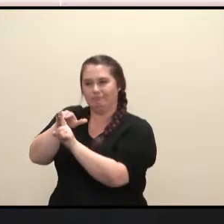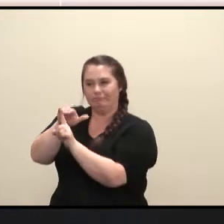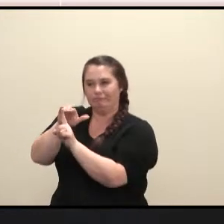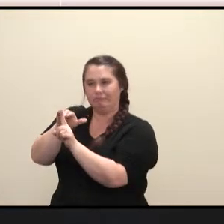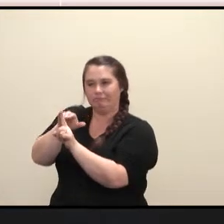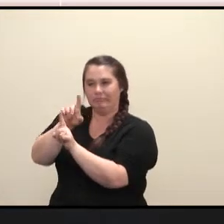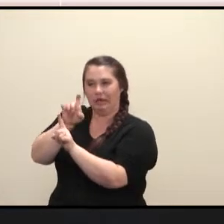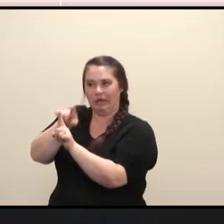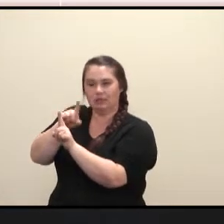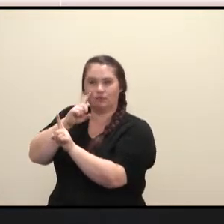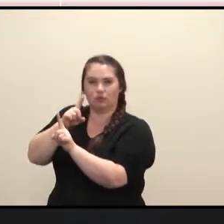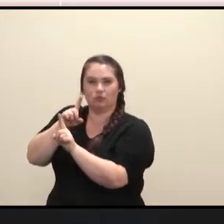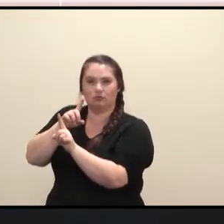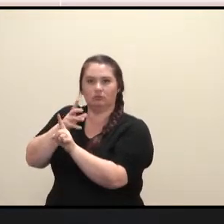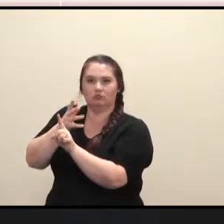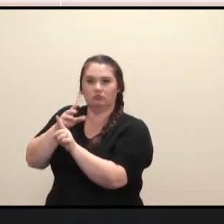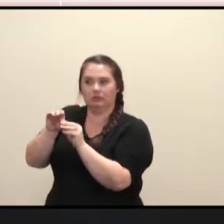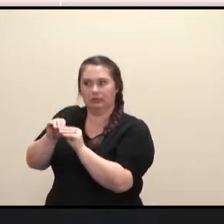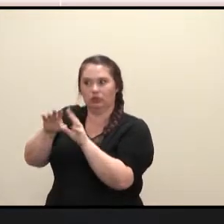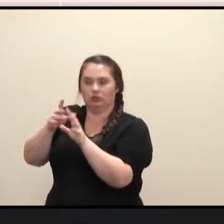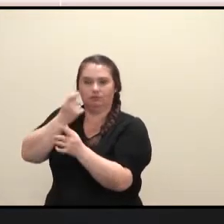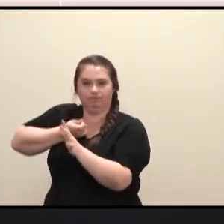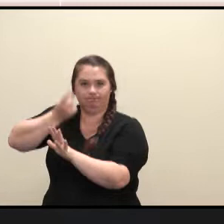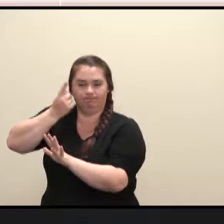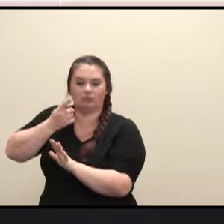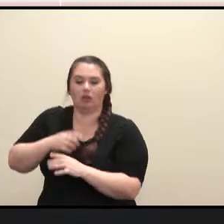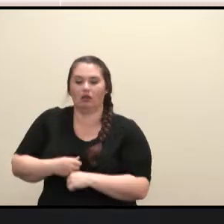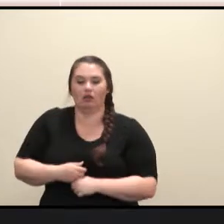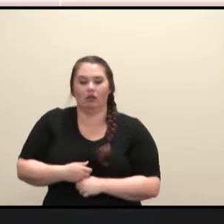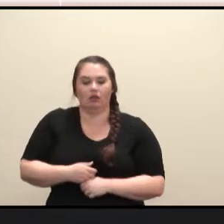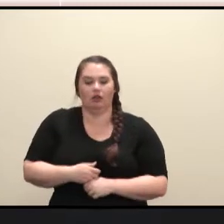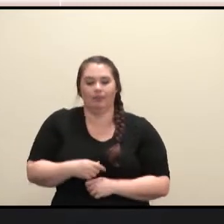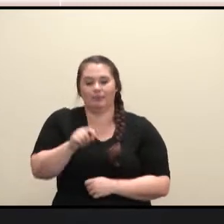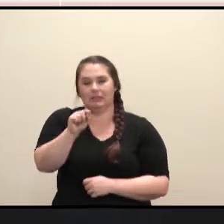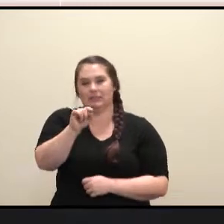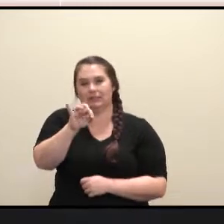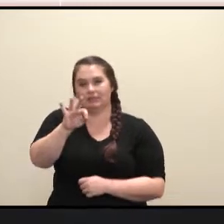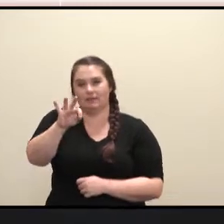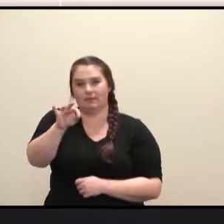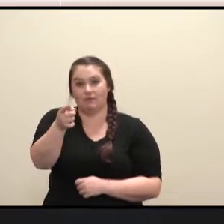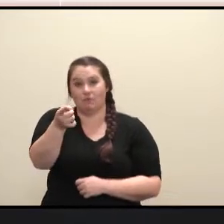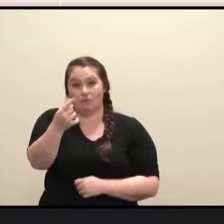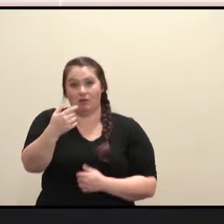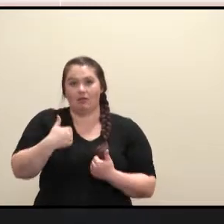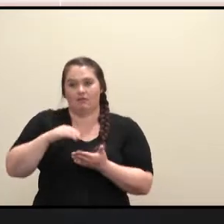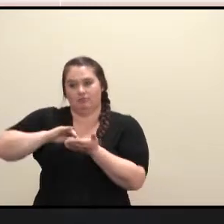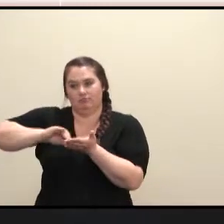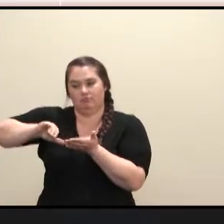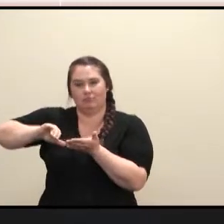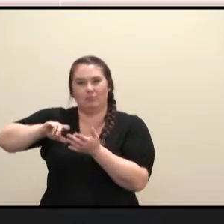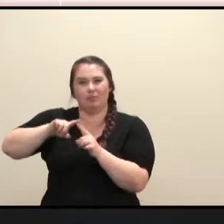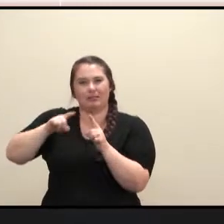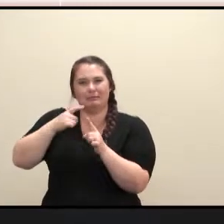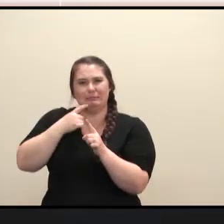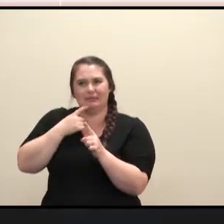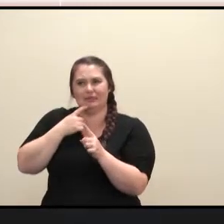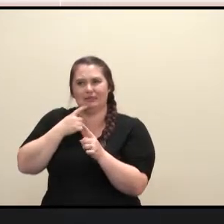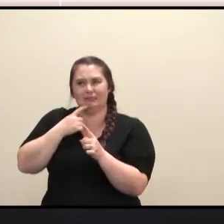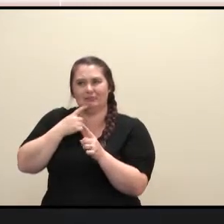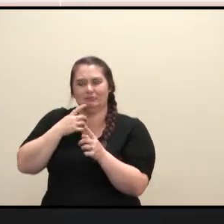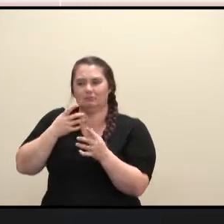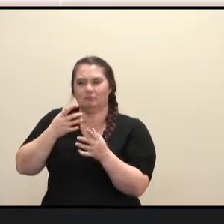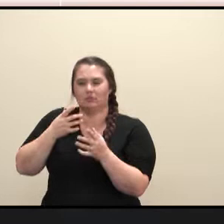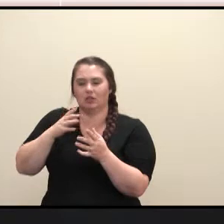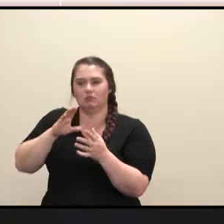They do show, the state is showing that our TIF 1 exemption expires in